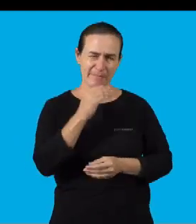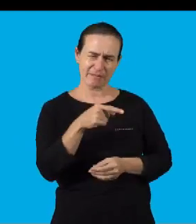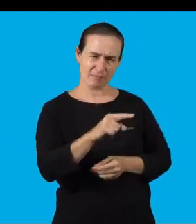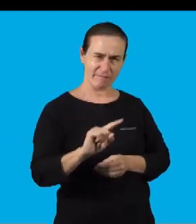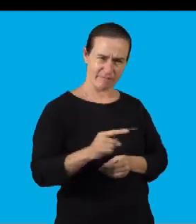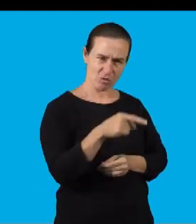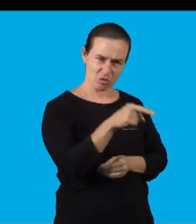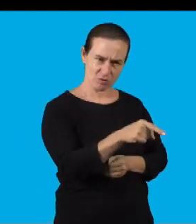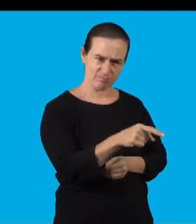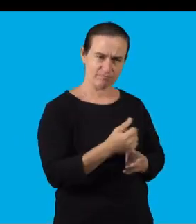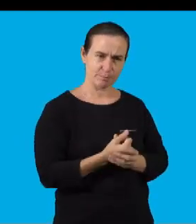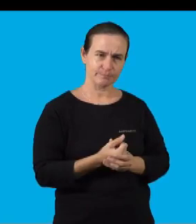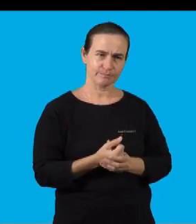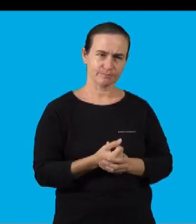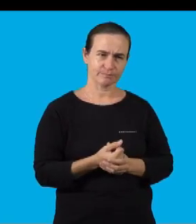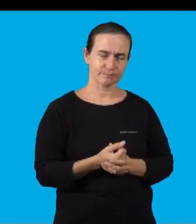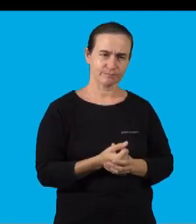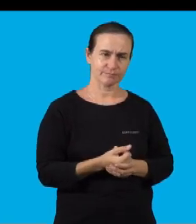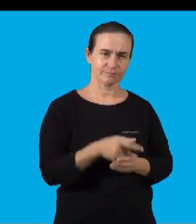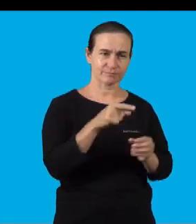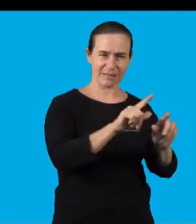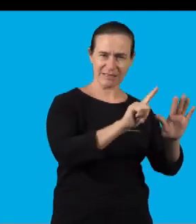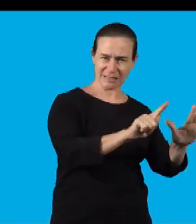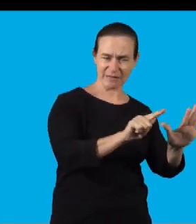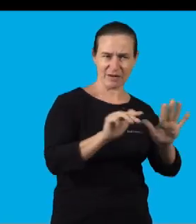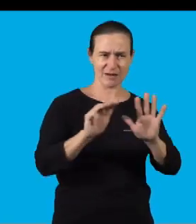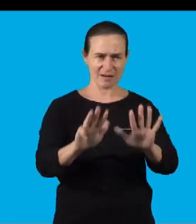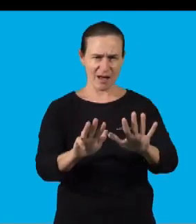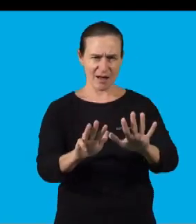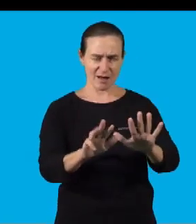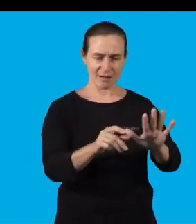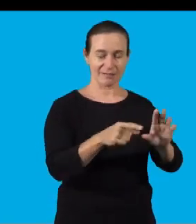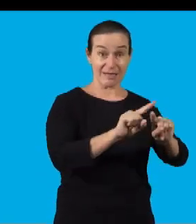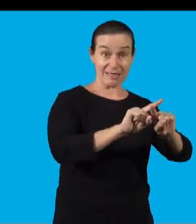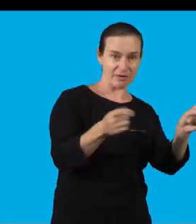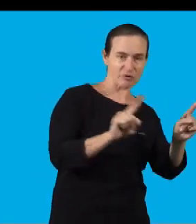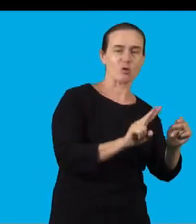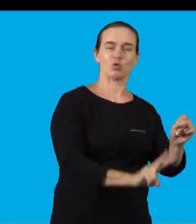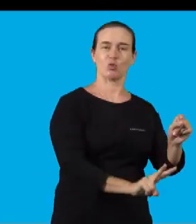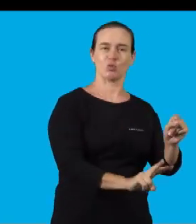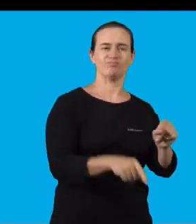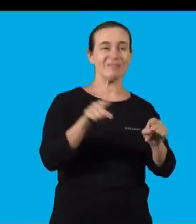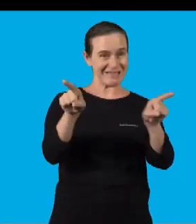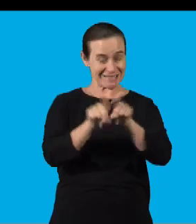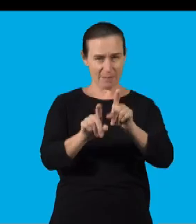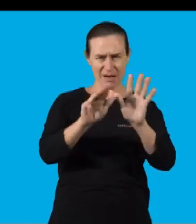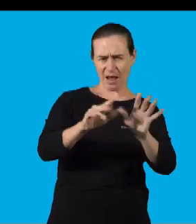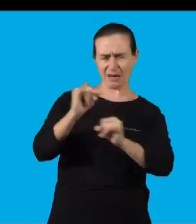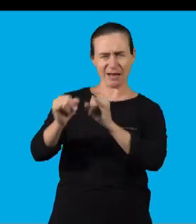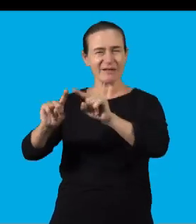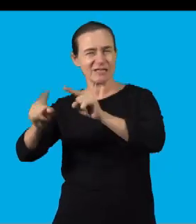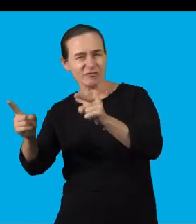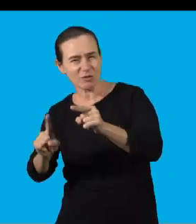first differences, they have a common difference of 2, which is of course the second difference for